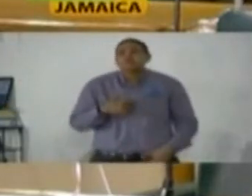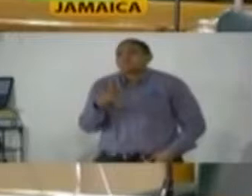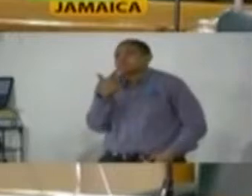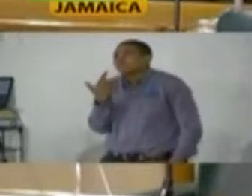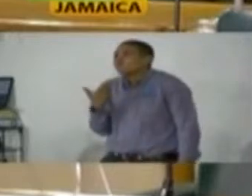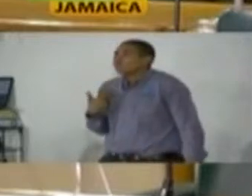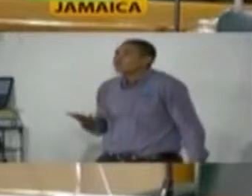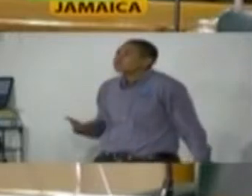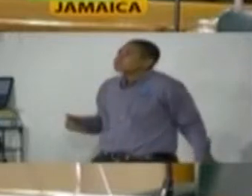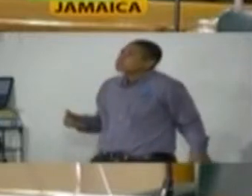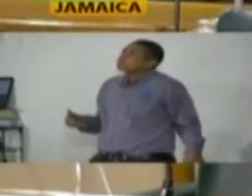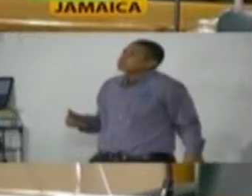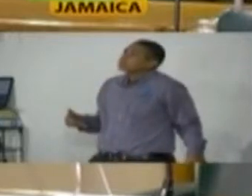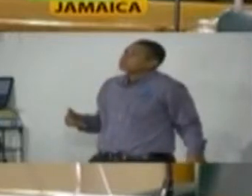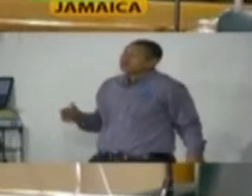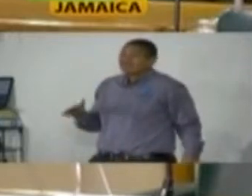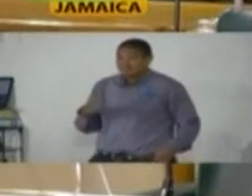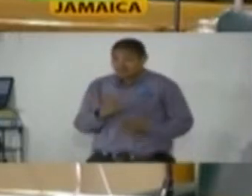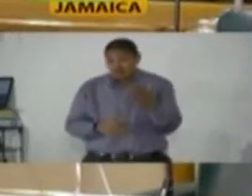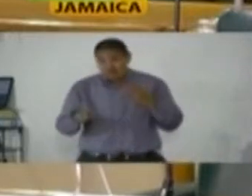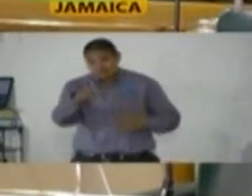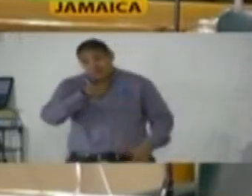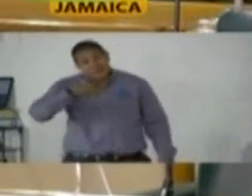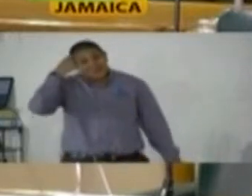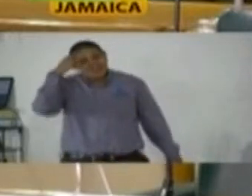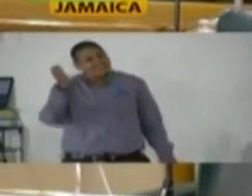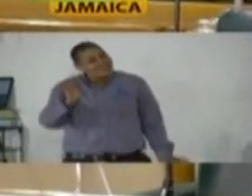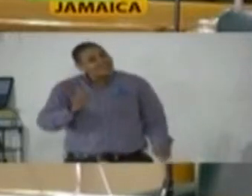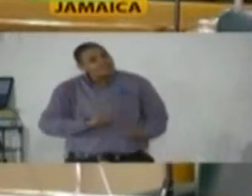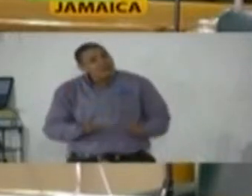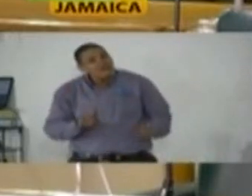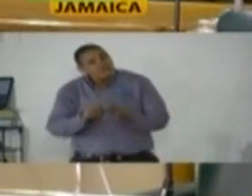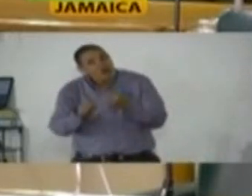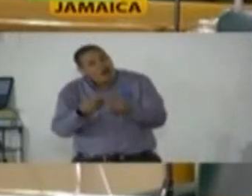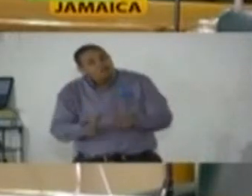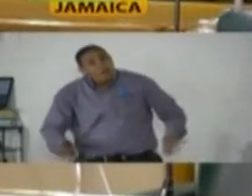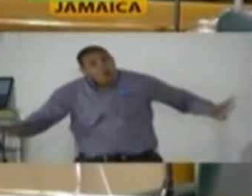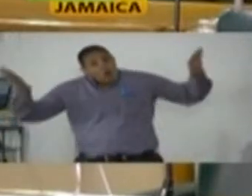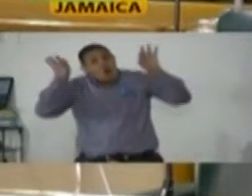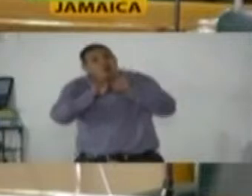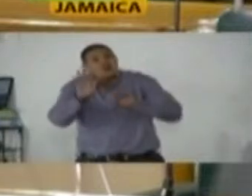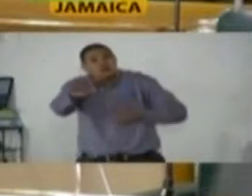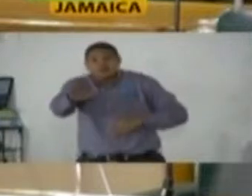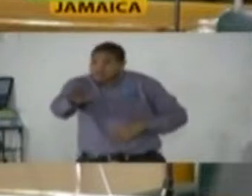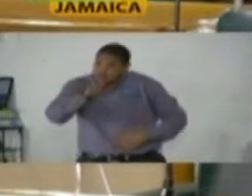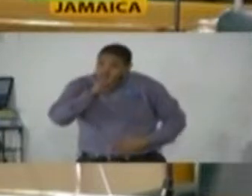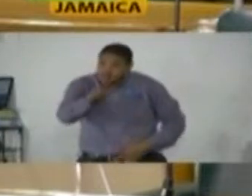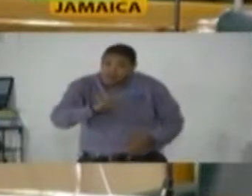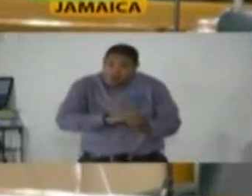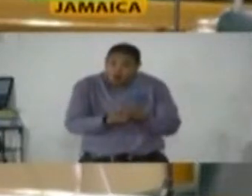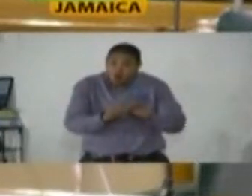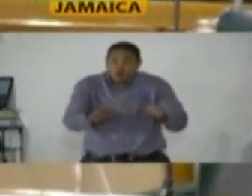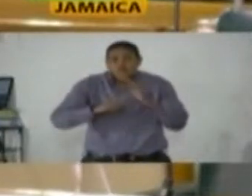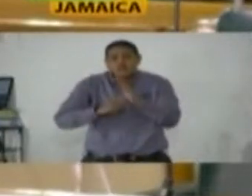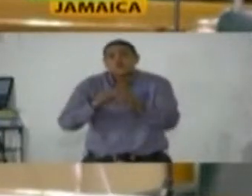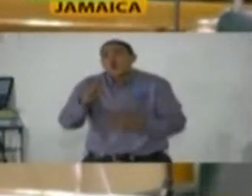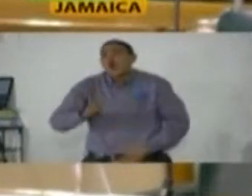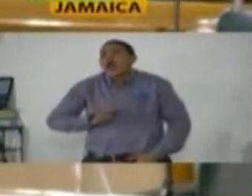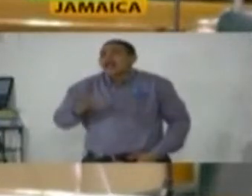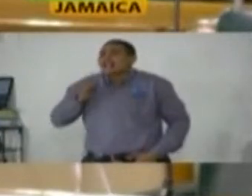we sometimes take for granted. The pandemic showed all of us how life-giving is our